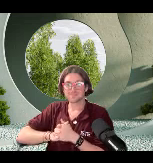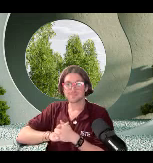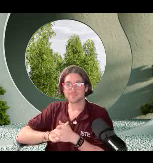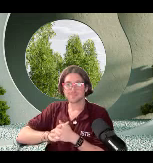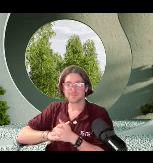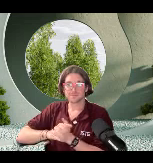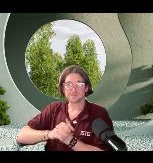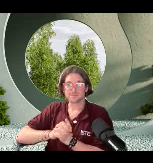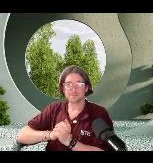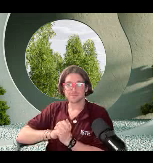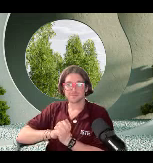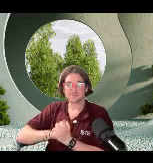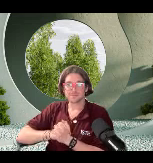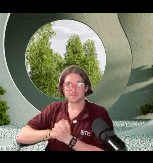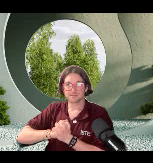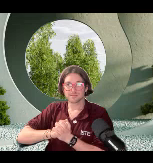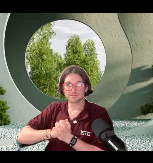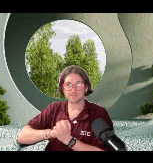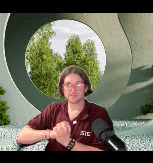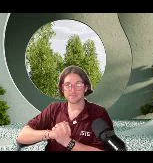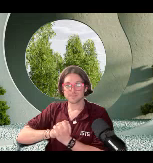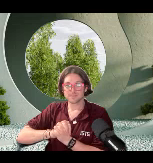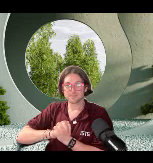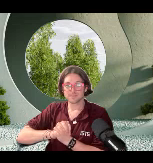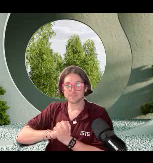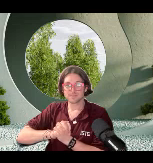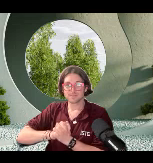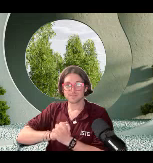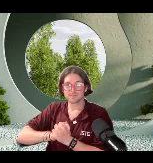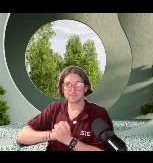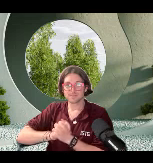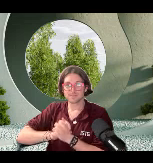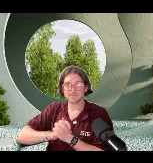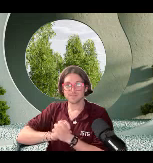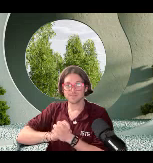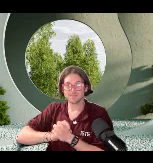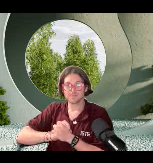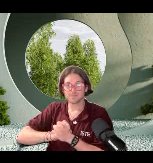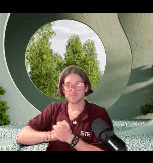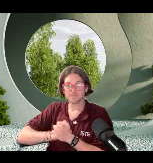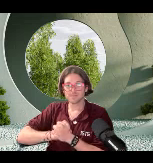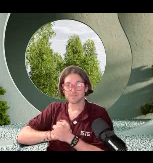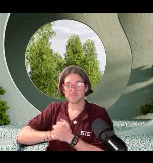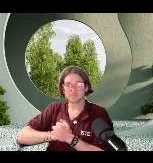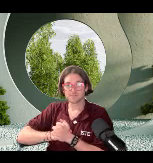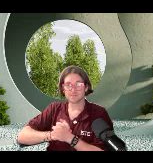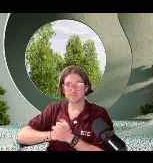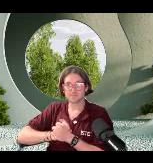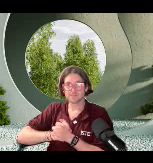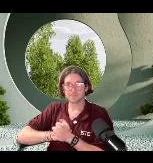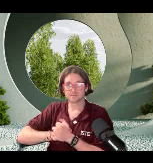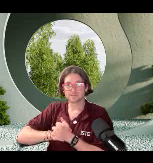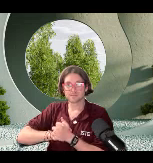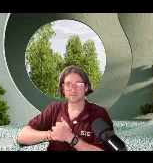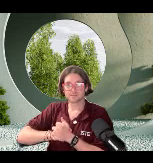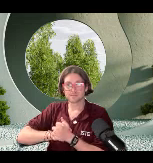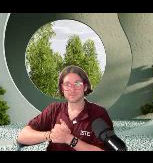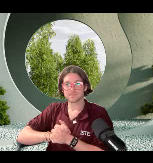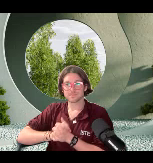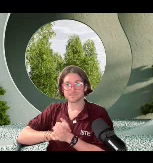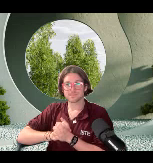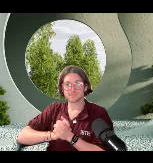okay. So one thing I want to talk about with the screen reader is one thing to note, and I just learned this pretty recently within the last 6 months.